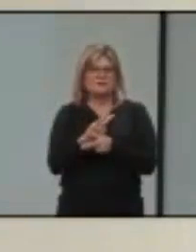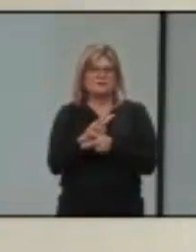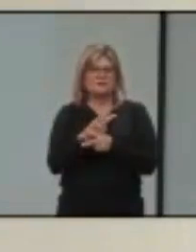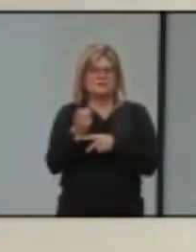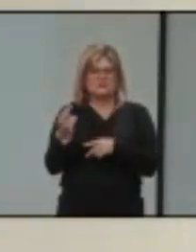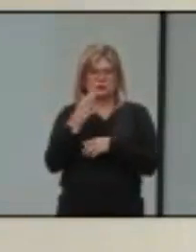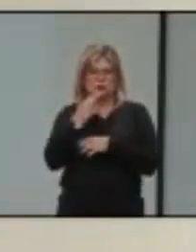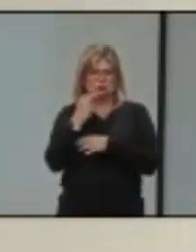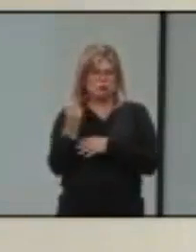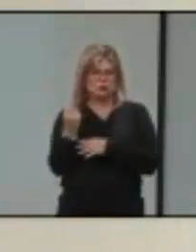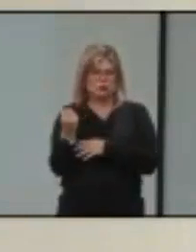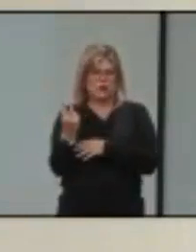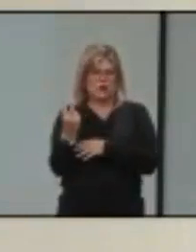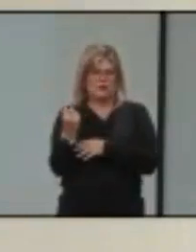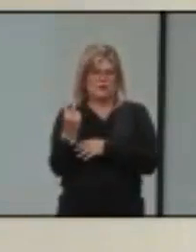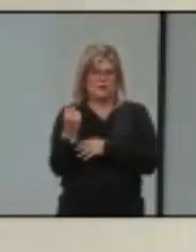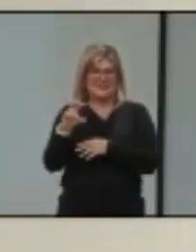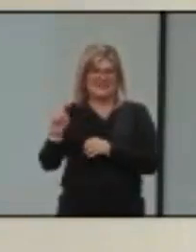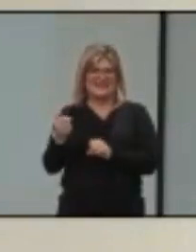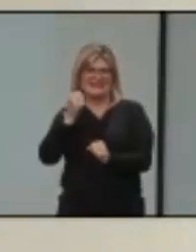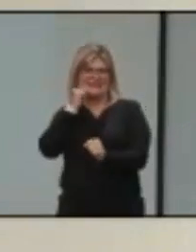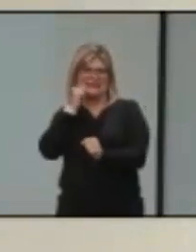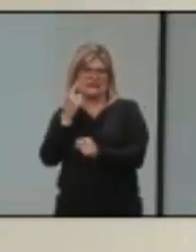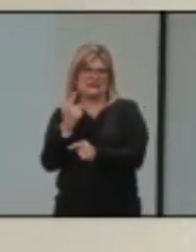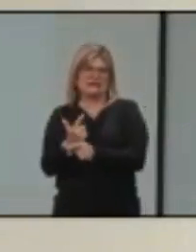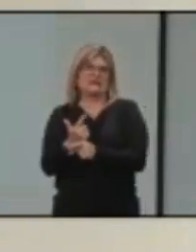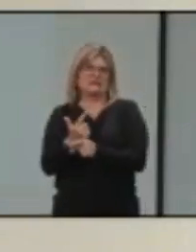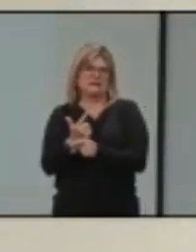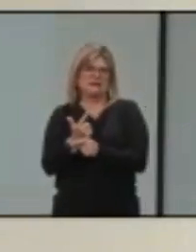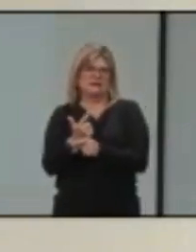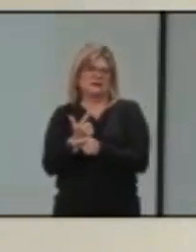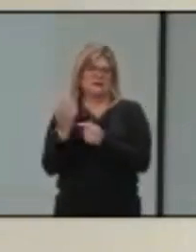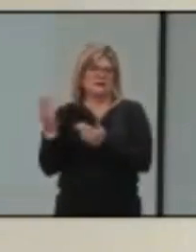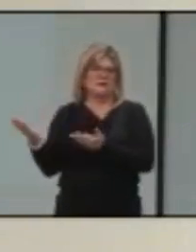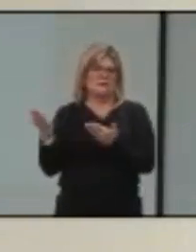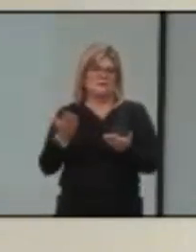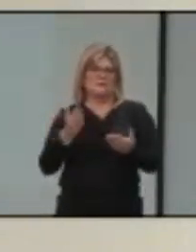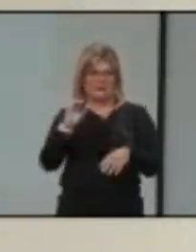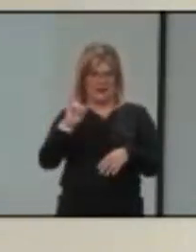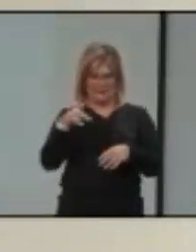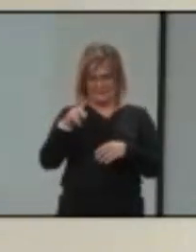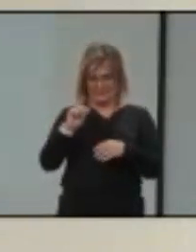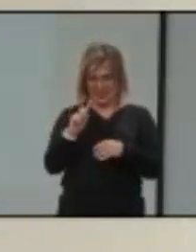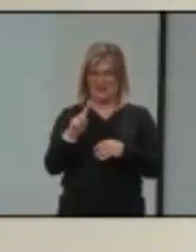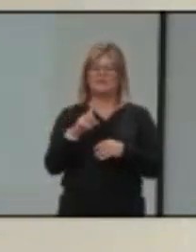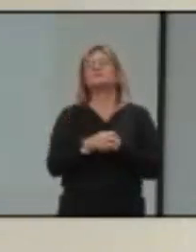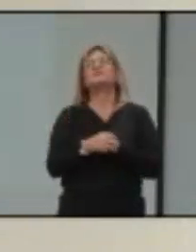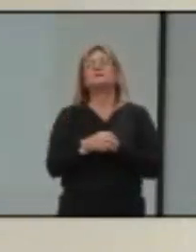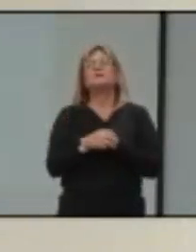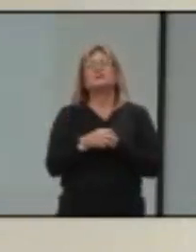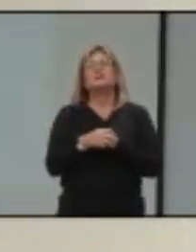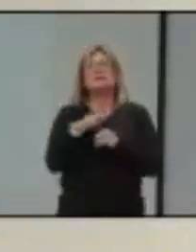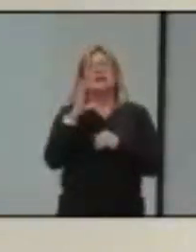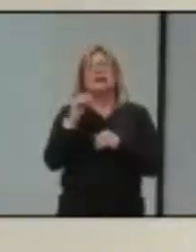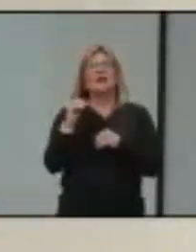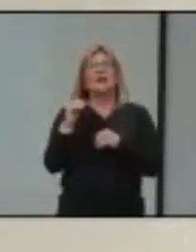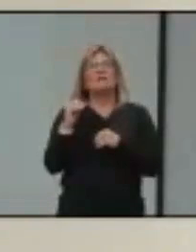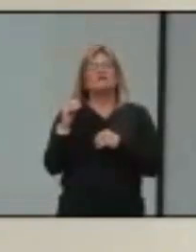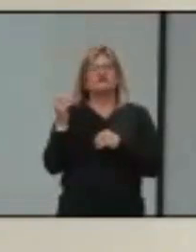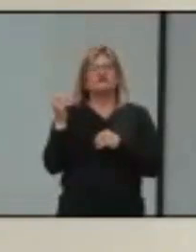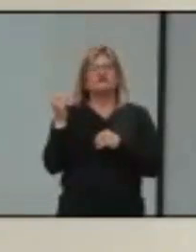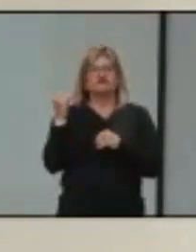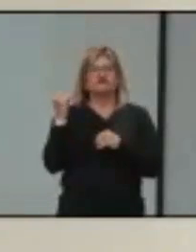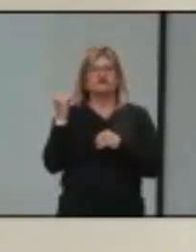a 12-year-old whose sister decided to throw her iPad at his balls. And she threw it really